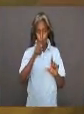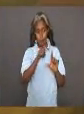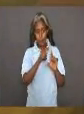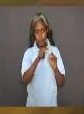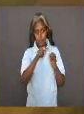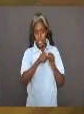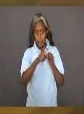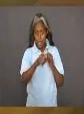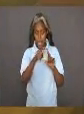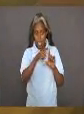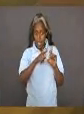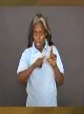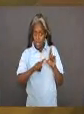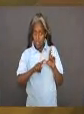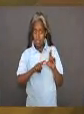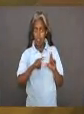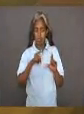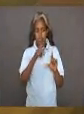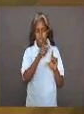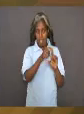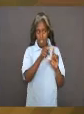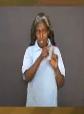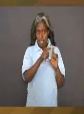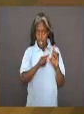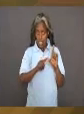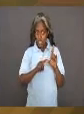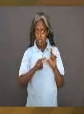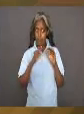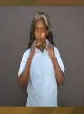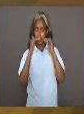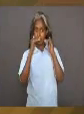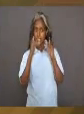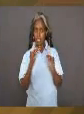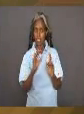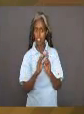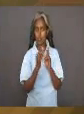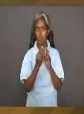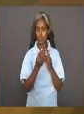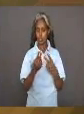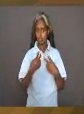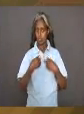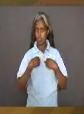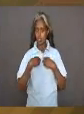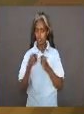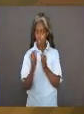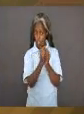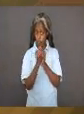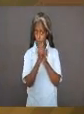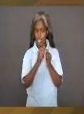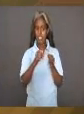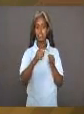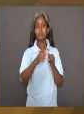Coterminal angles are angles in standard position that have a common